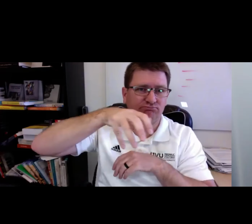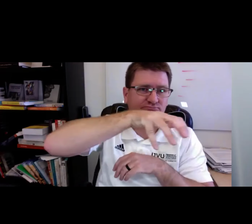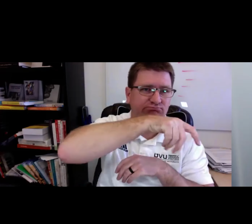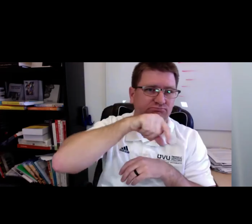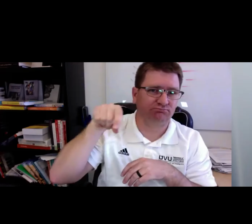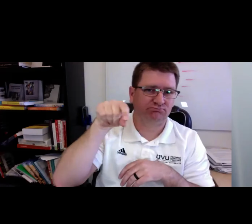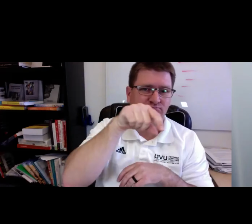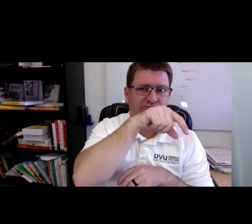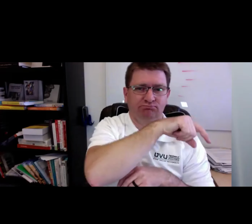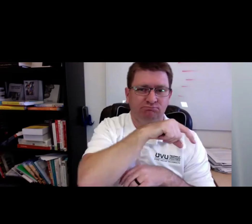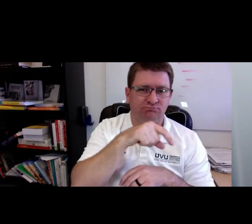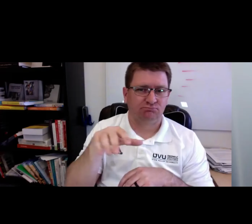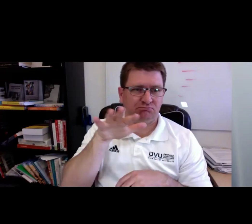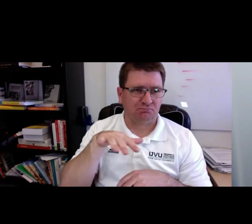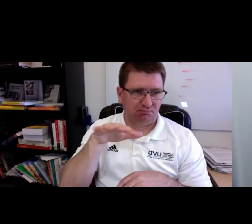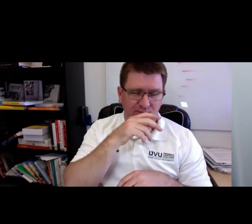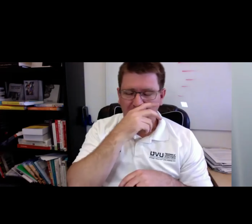117 countries